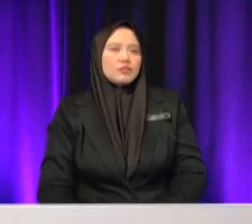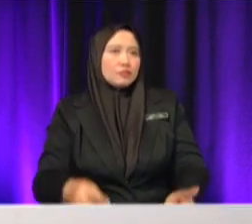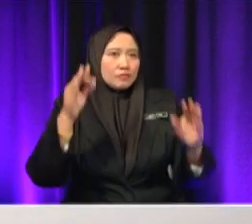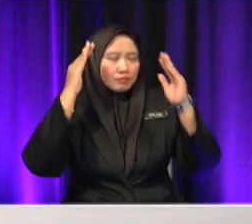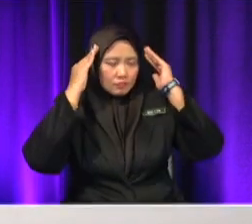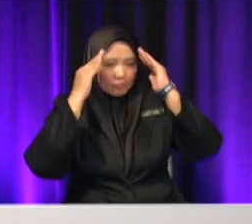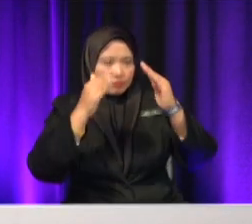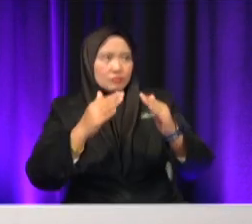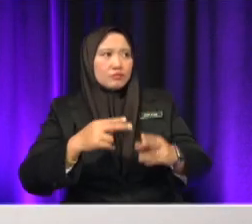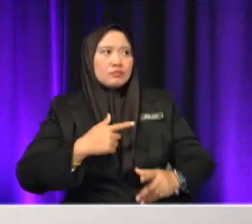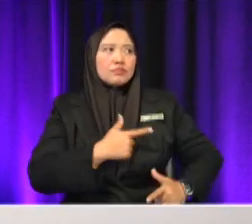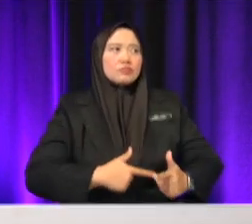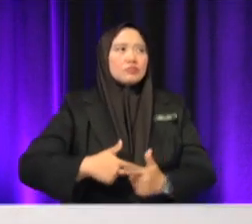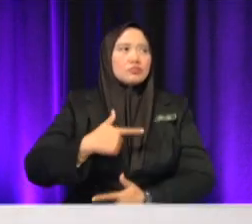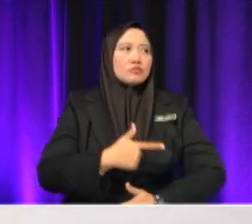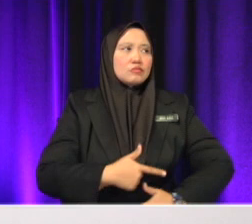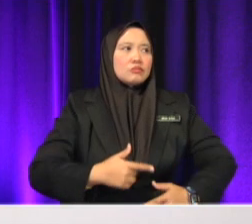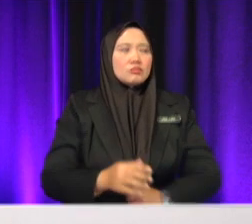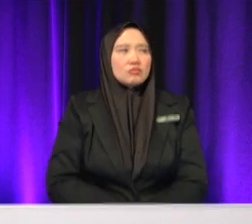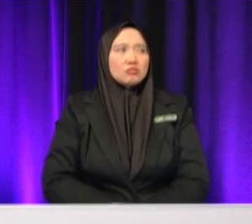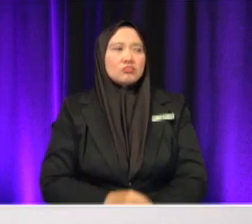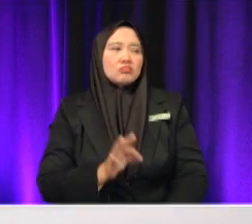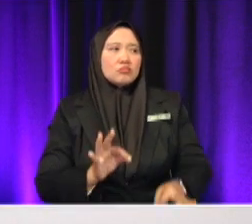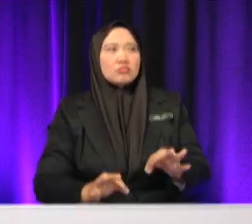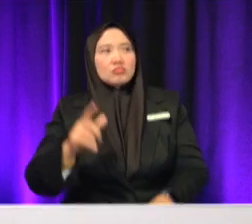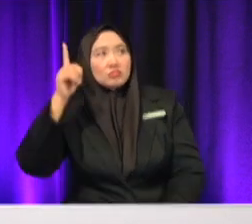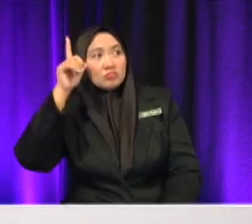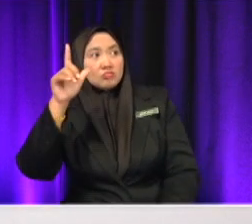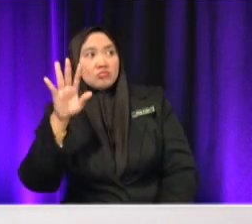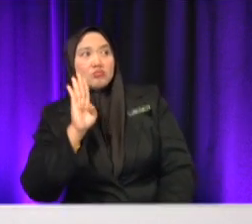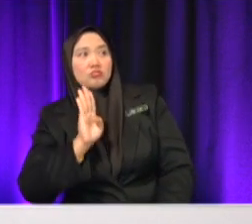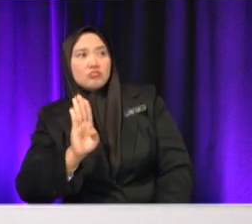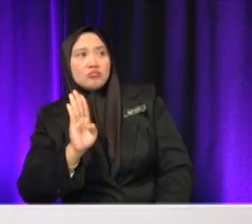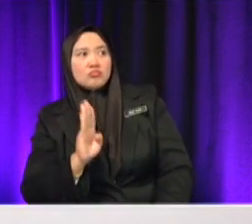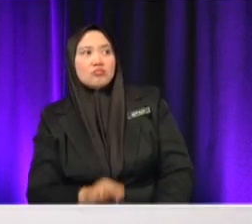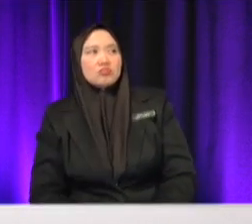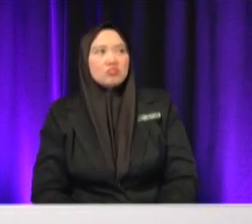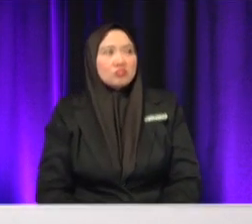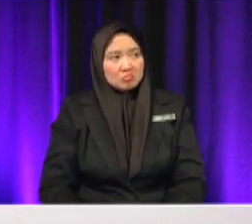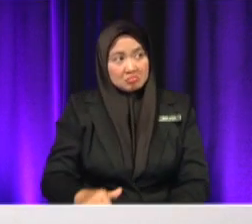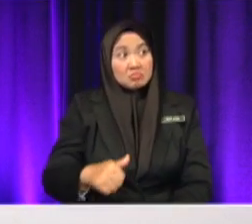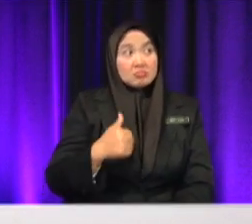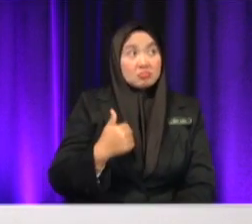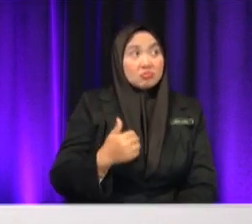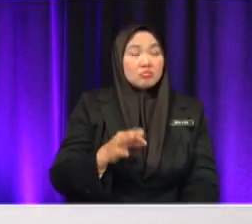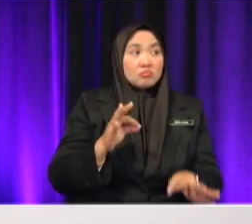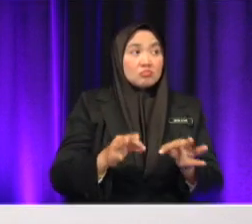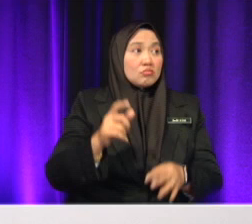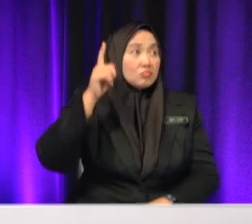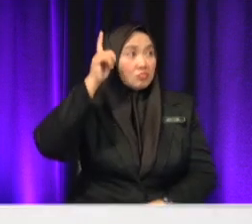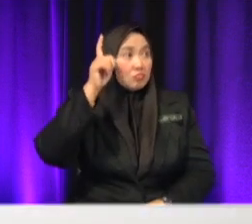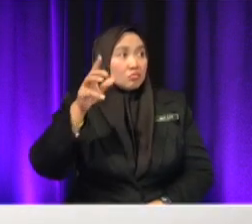I think B is the answer. Why do you say so? Because if we look, Martha and